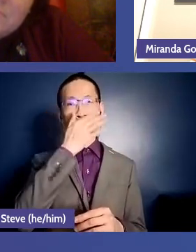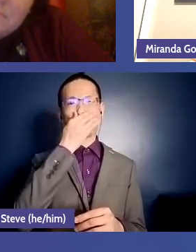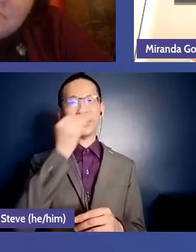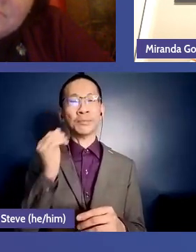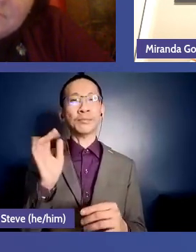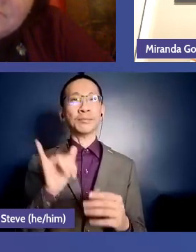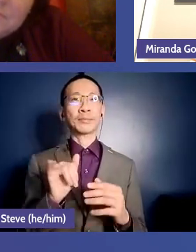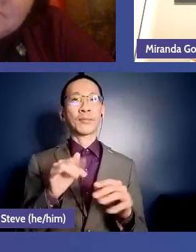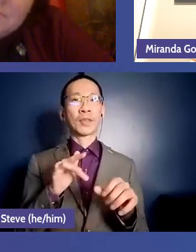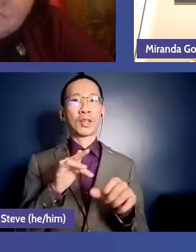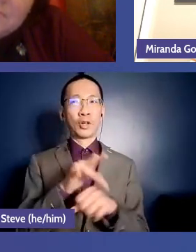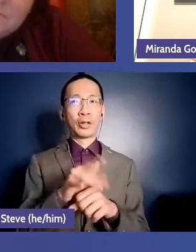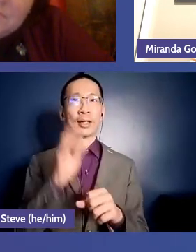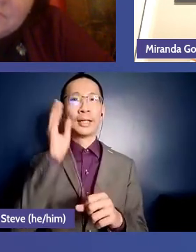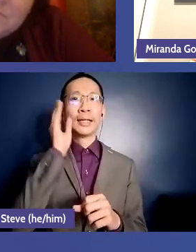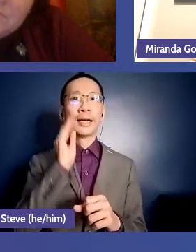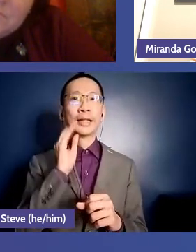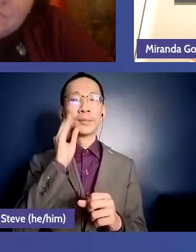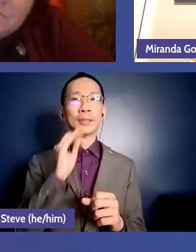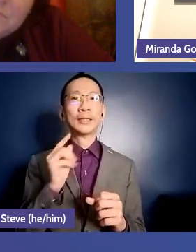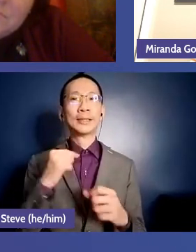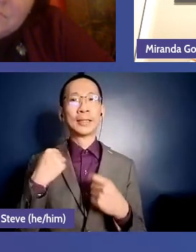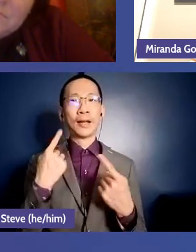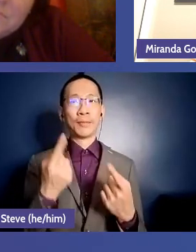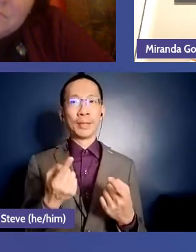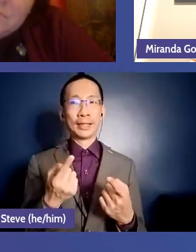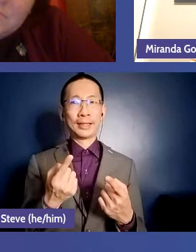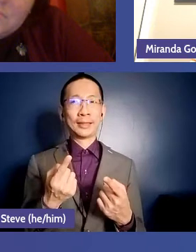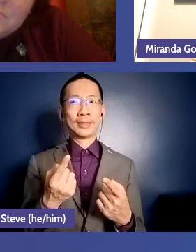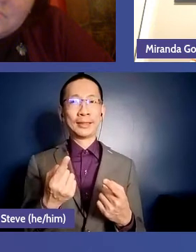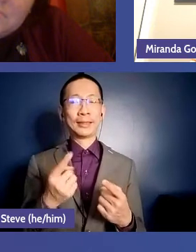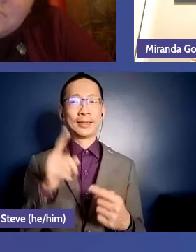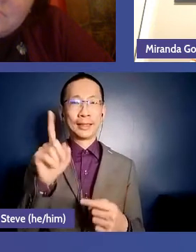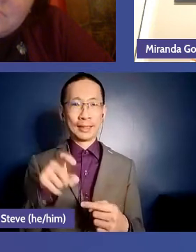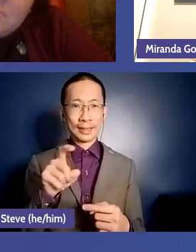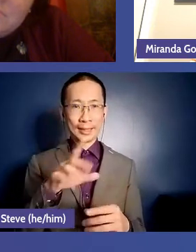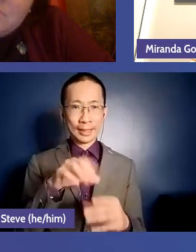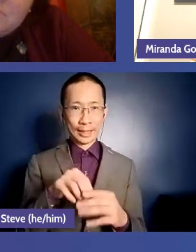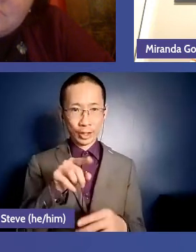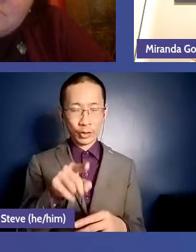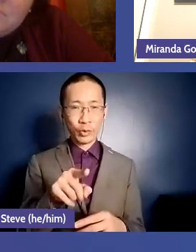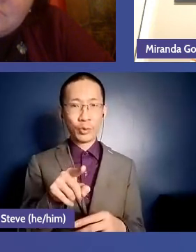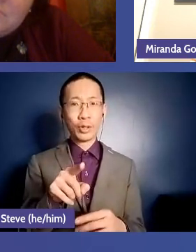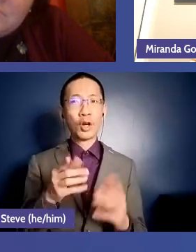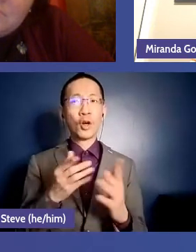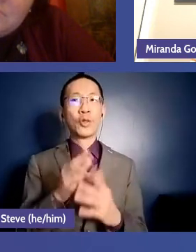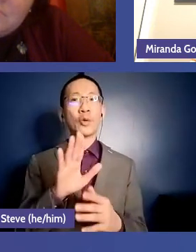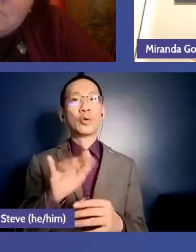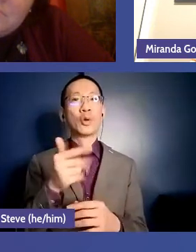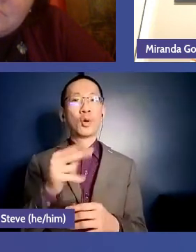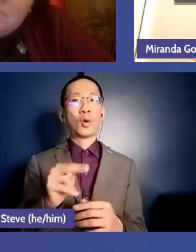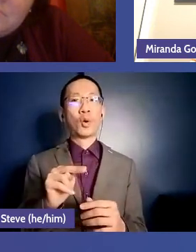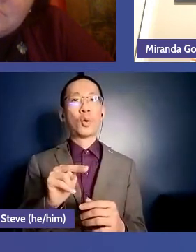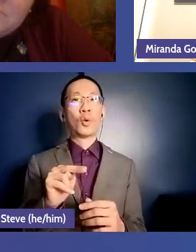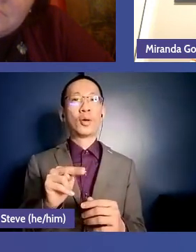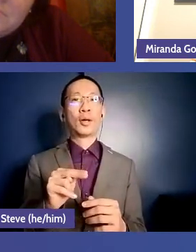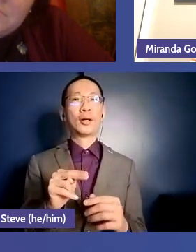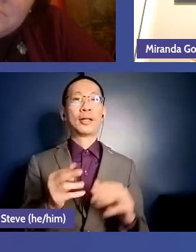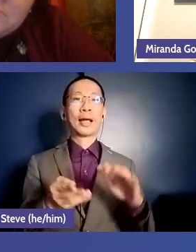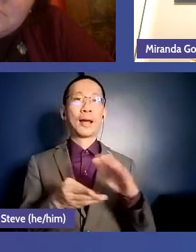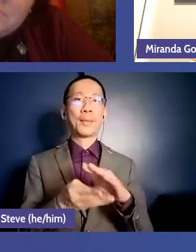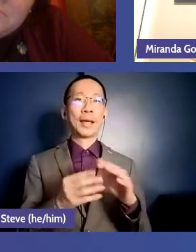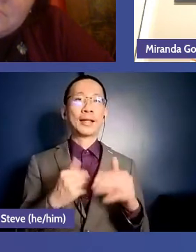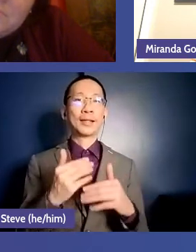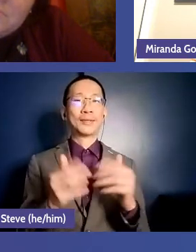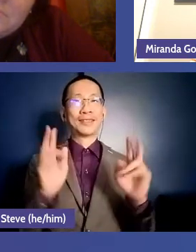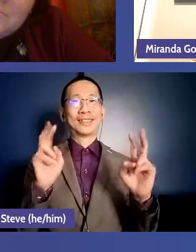the your early experiences have been needed in you through your own, like, you know, baking process. Try not